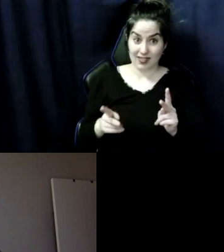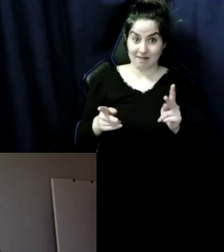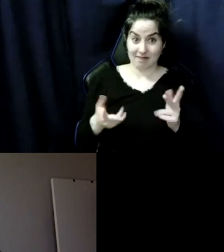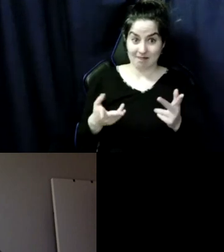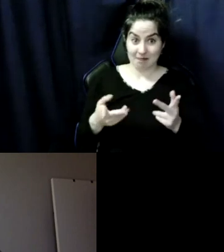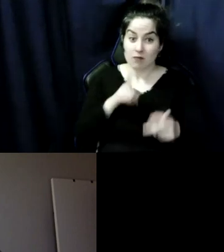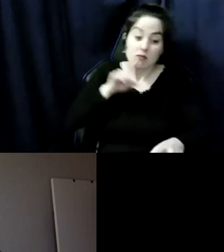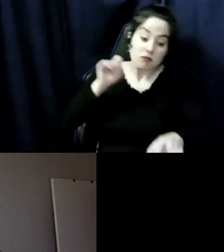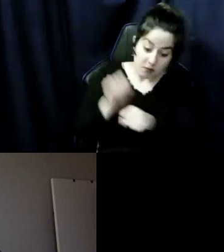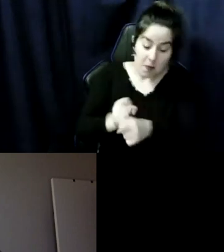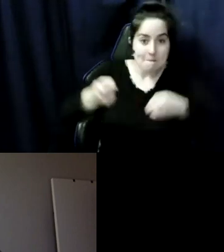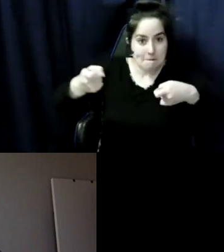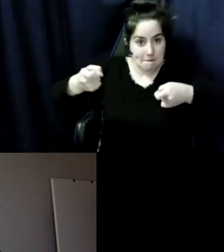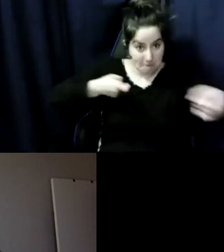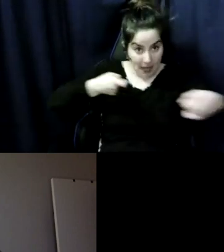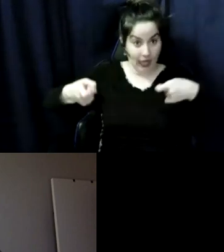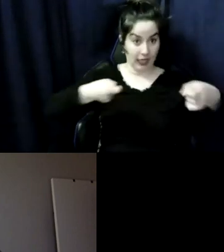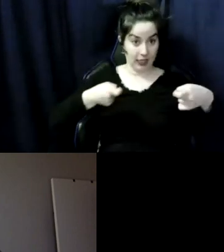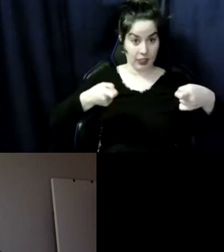a much more